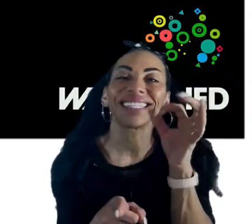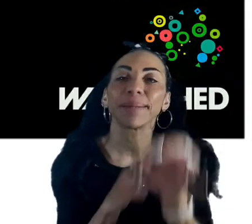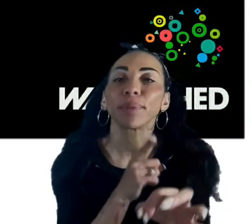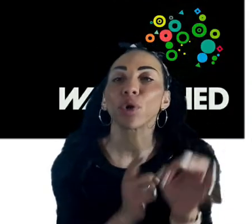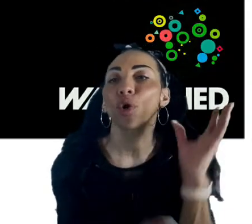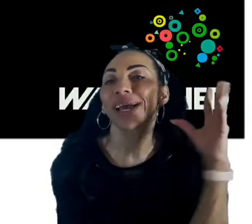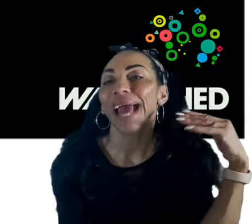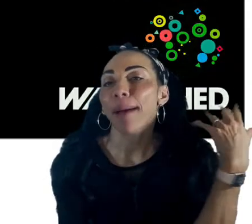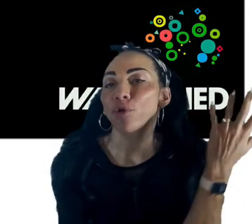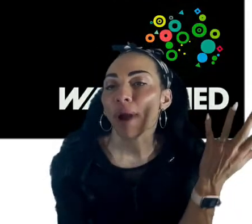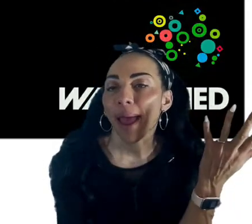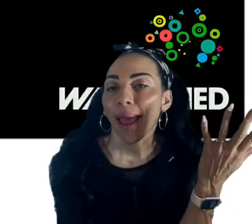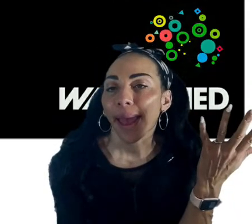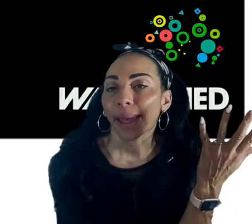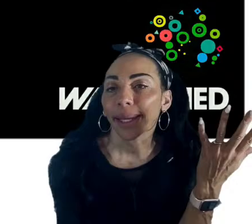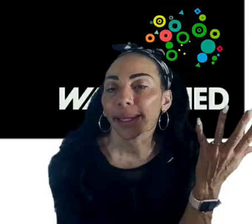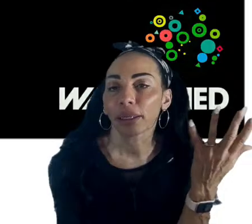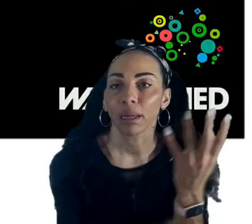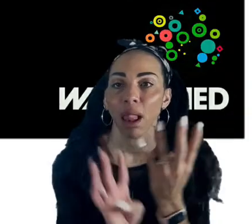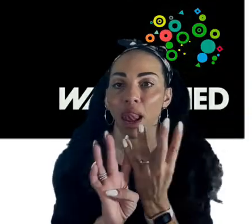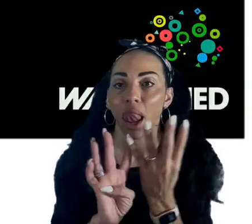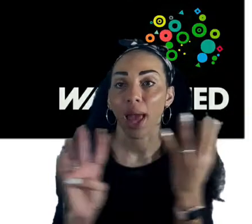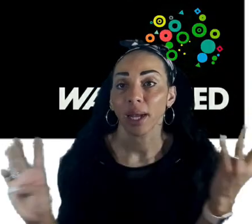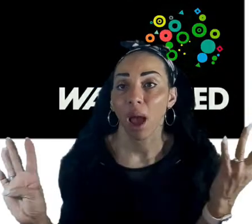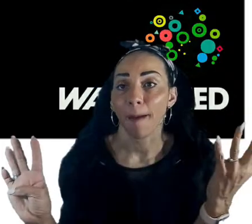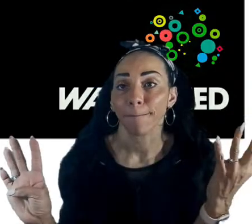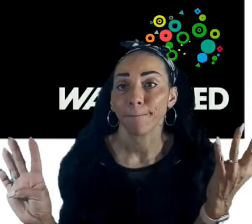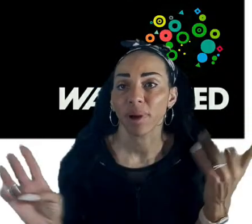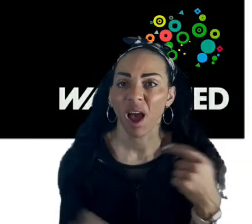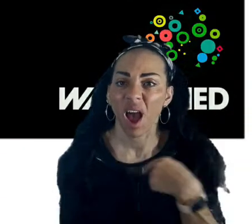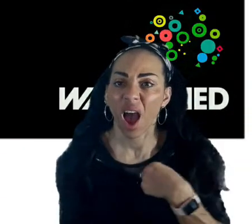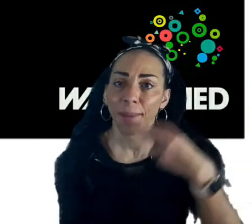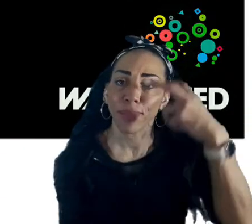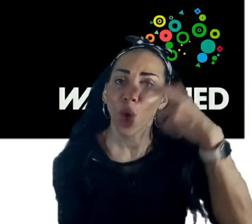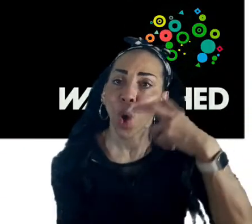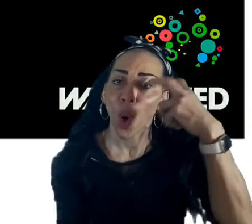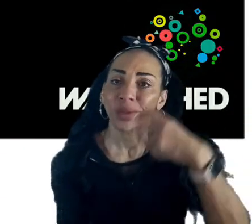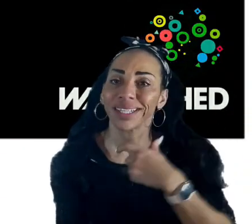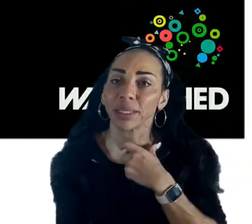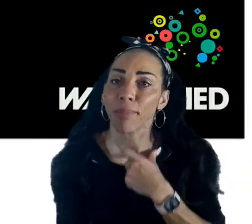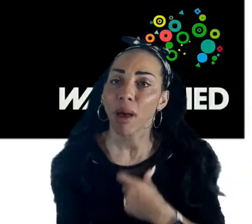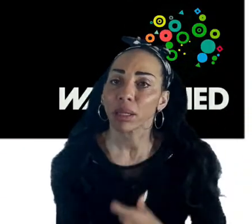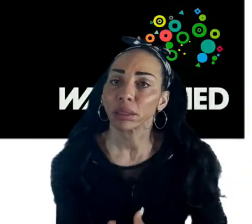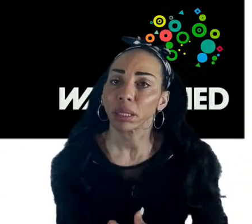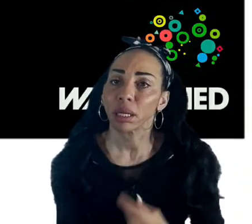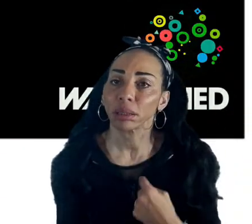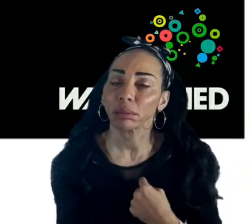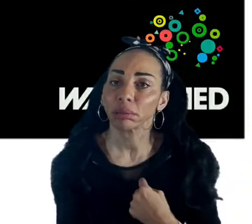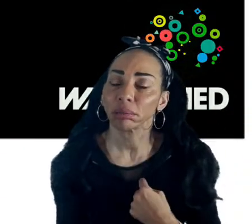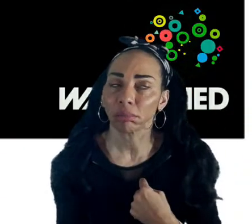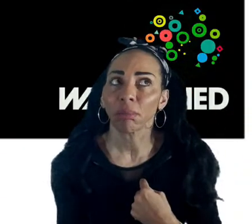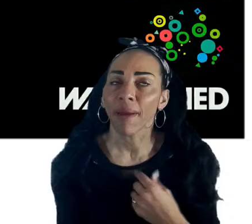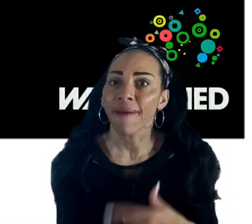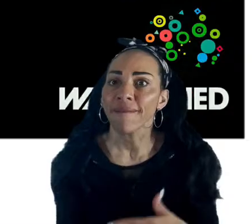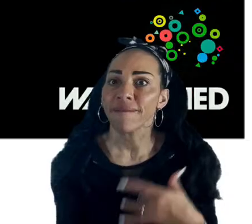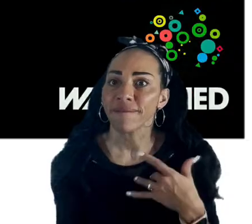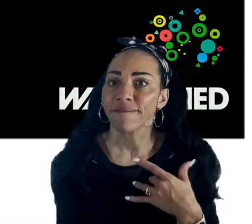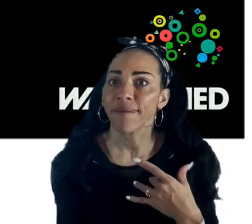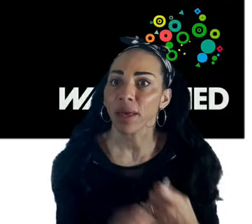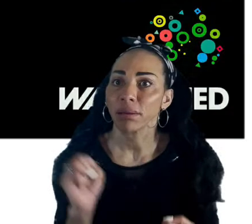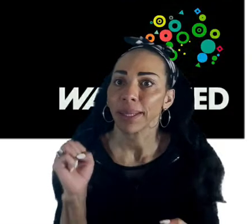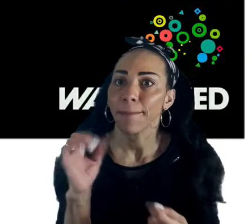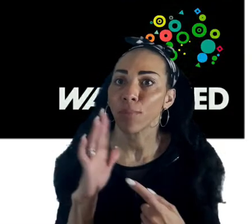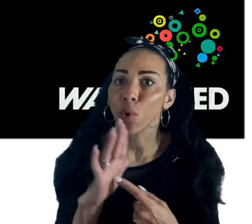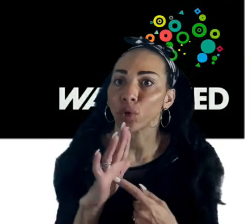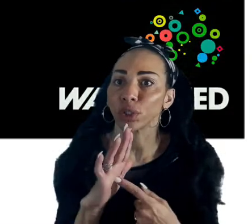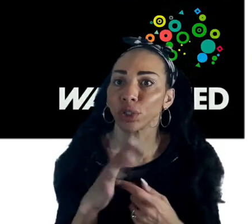I'm often the oldest person on the lineup. And it feels quite significant within this project to be developing material in